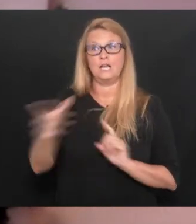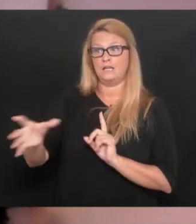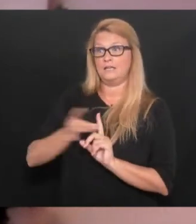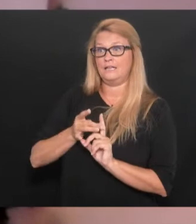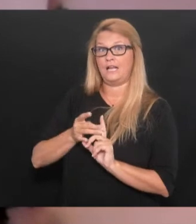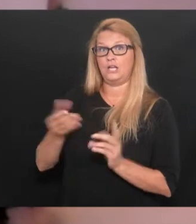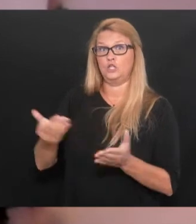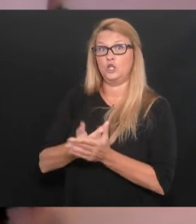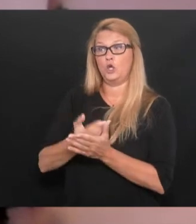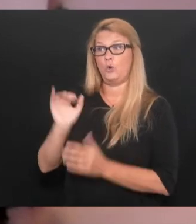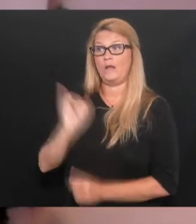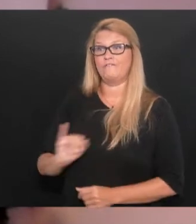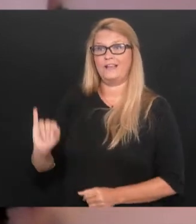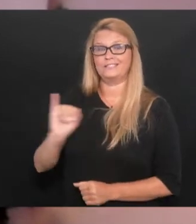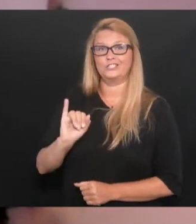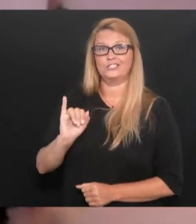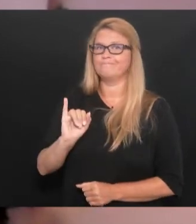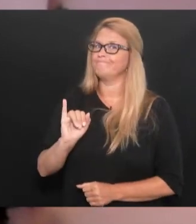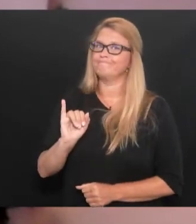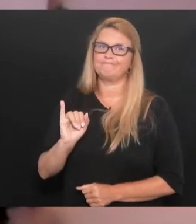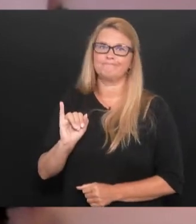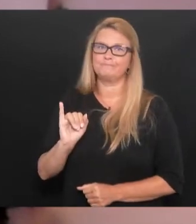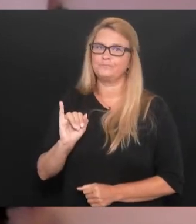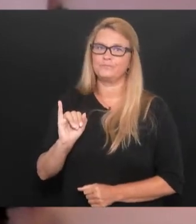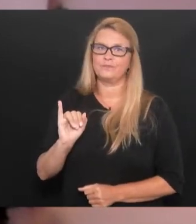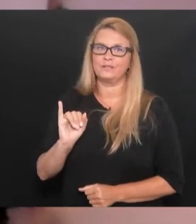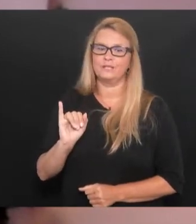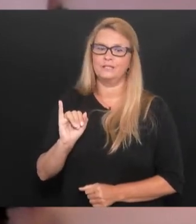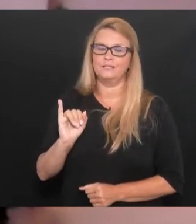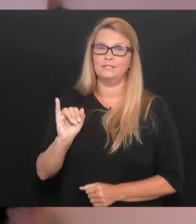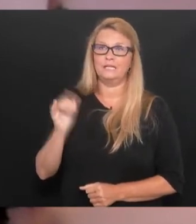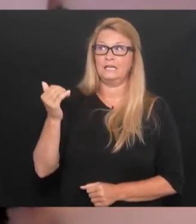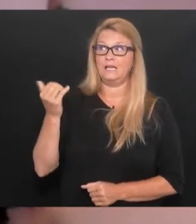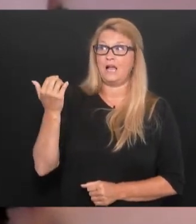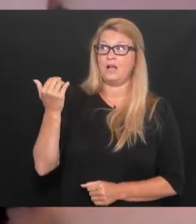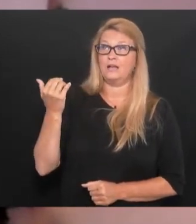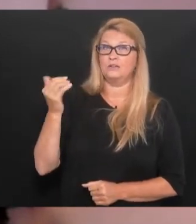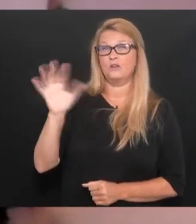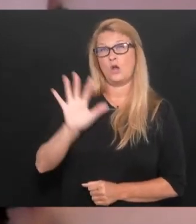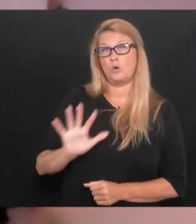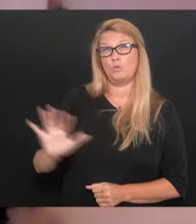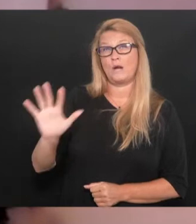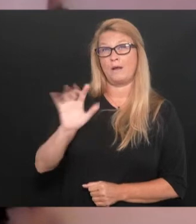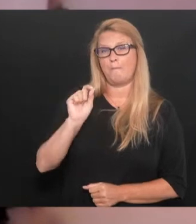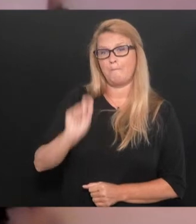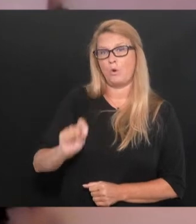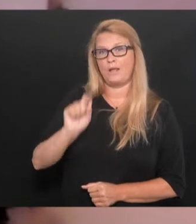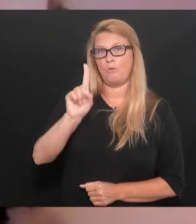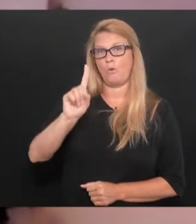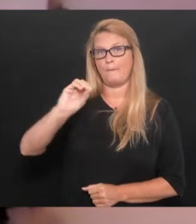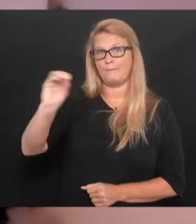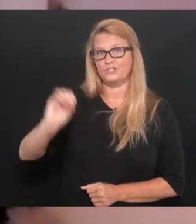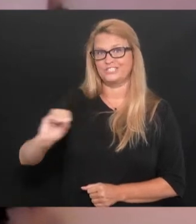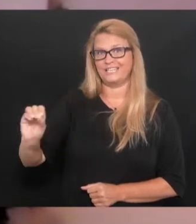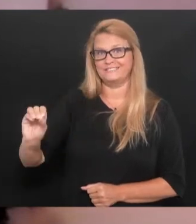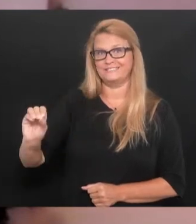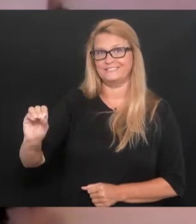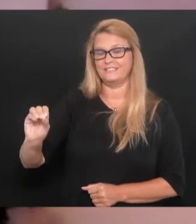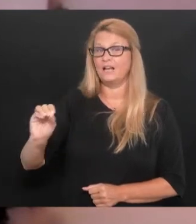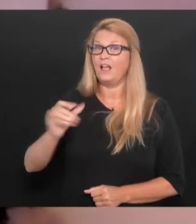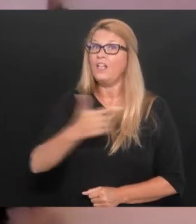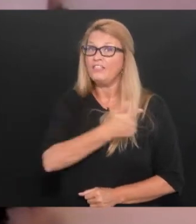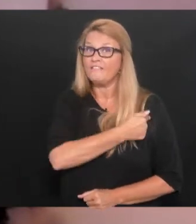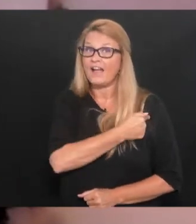new infections, we find that number, at least at last measure, at about 0.1%. So these vaccines